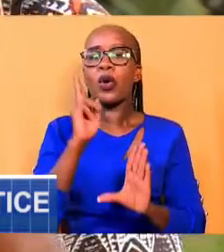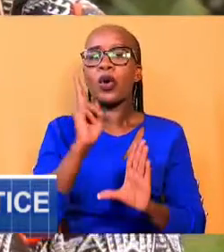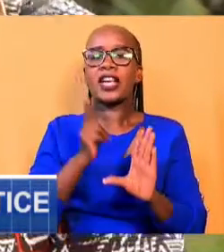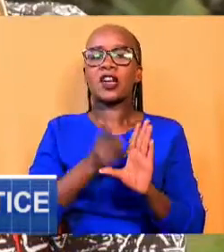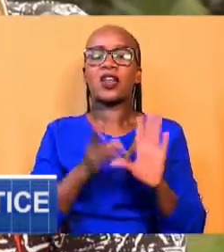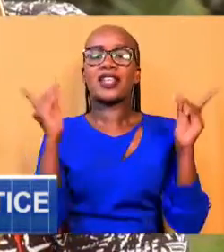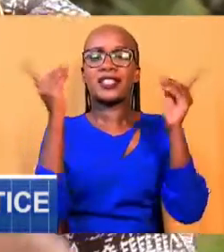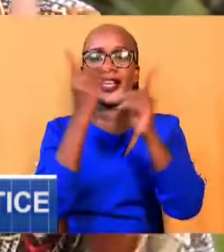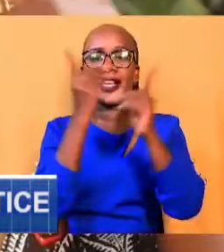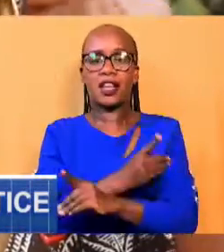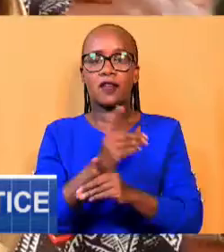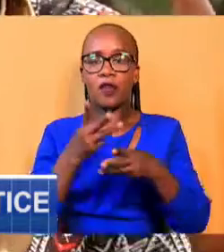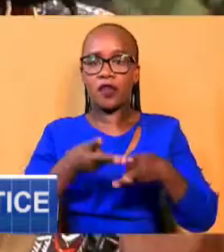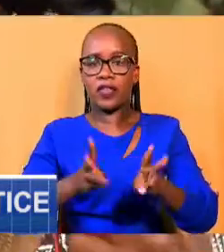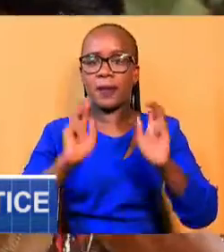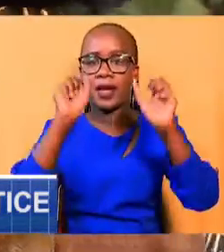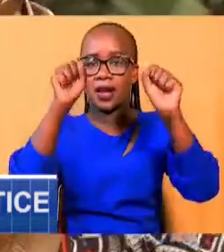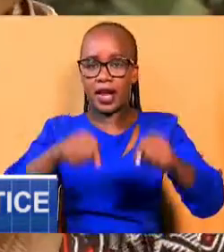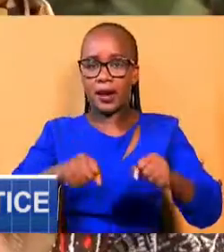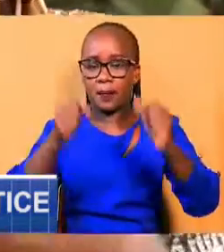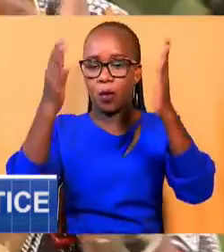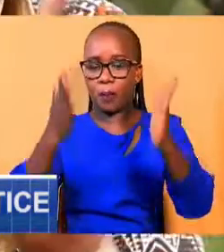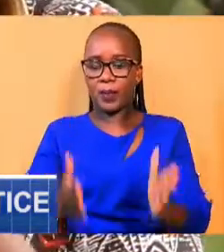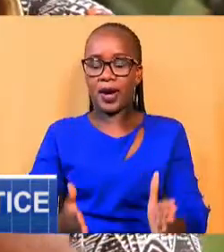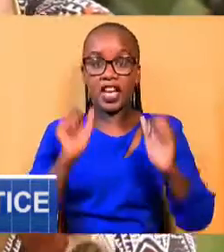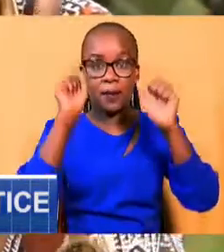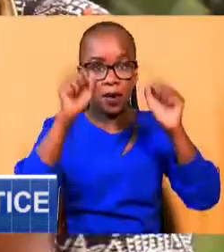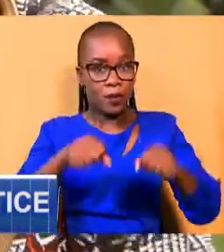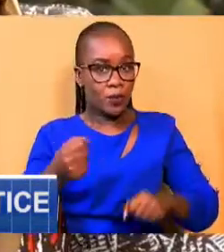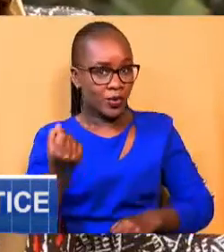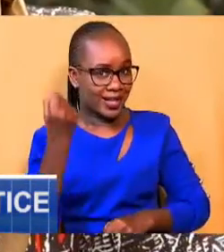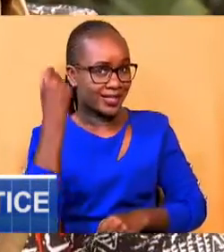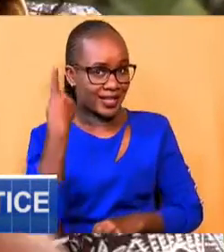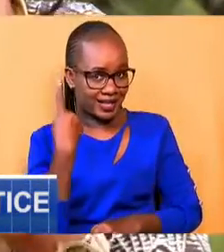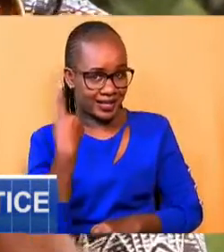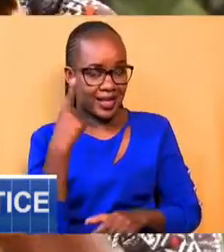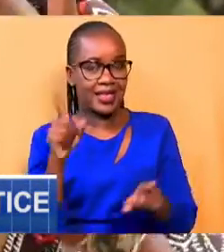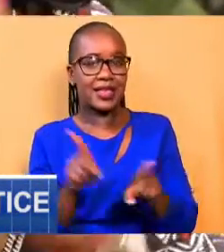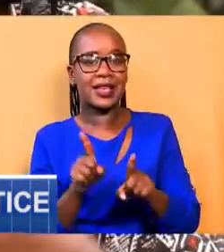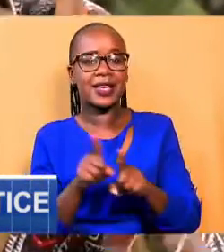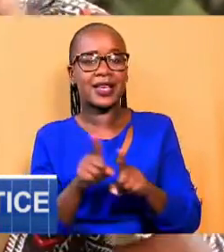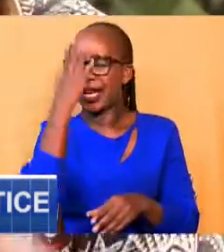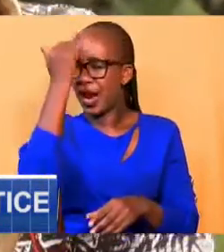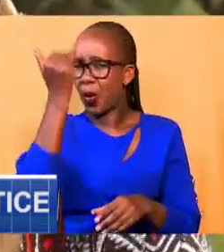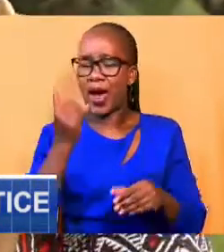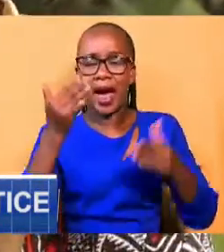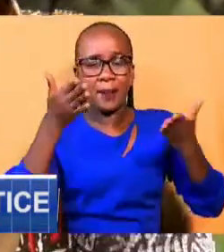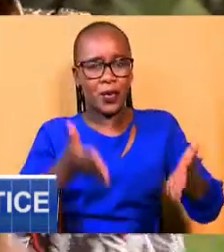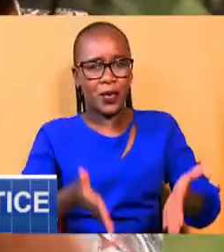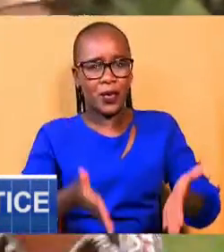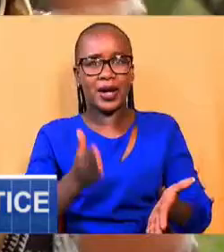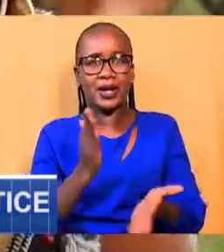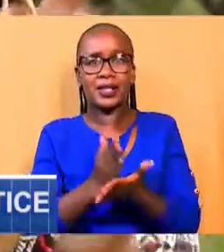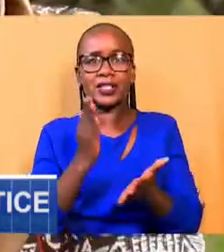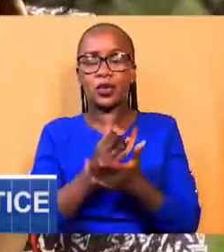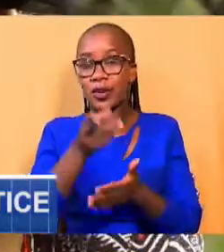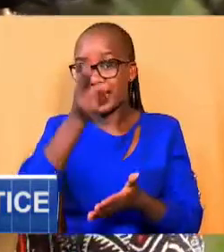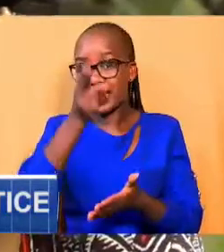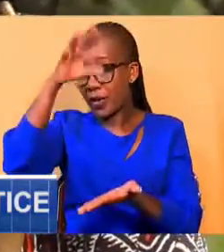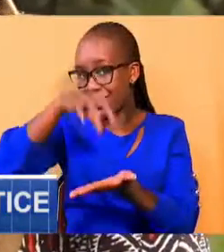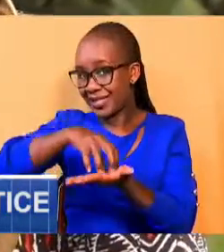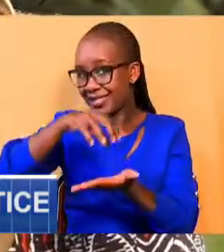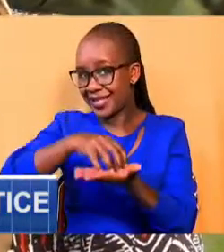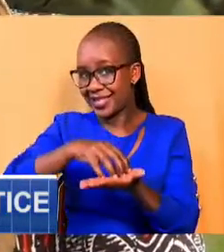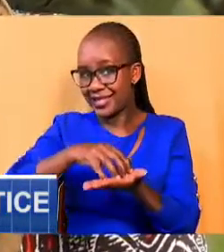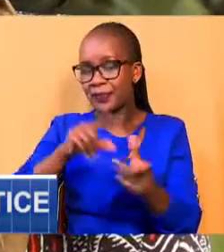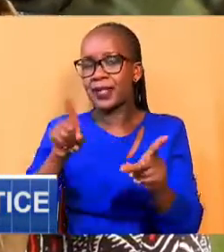is different from the way an able person can be able to understand that why I'm here. And this is the police